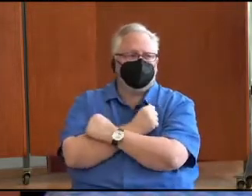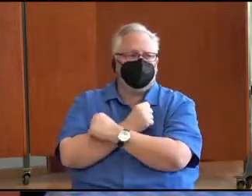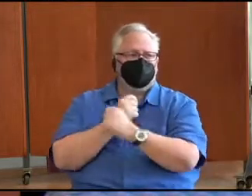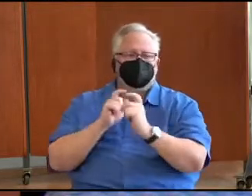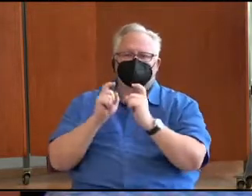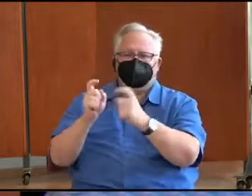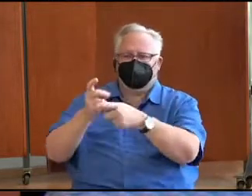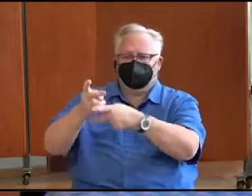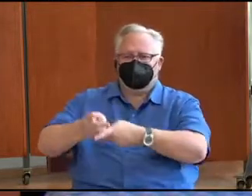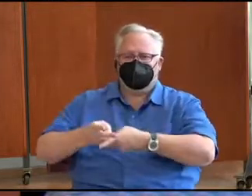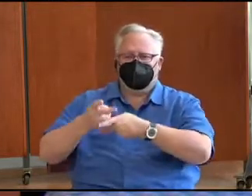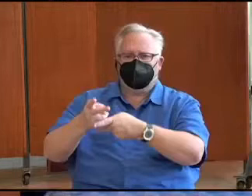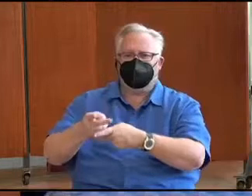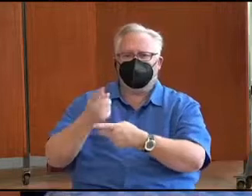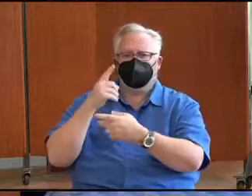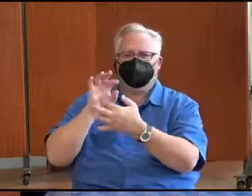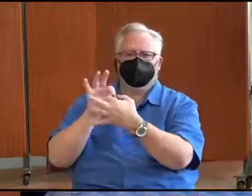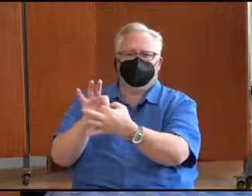caring relationship.